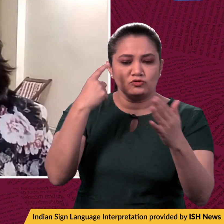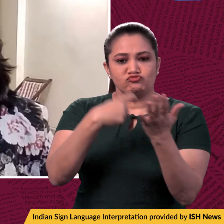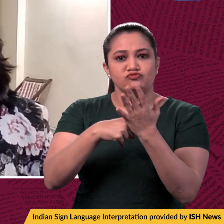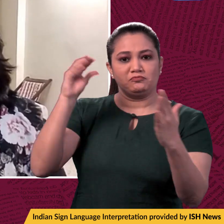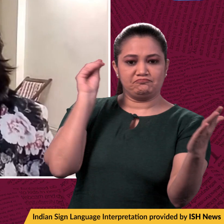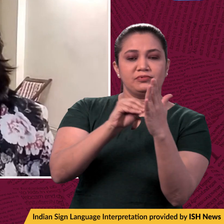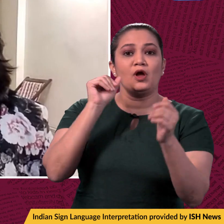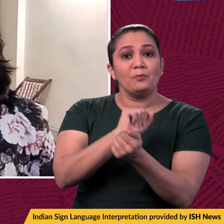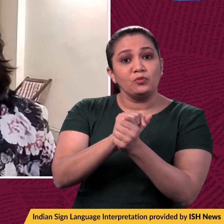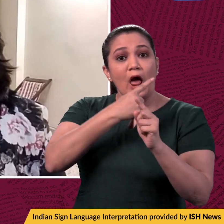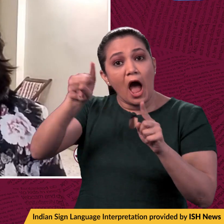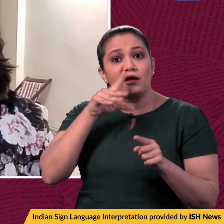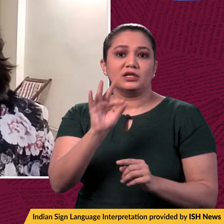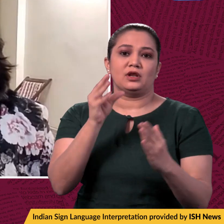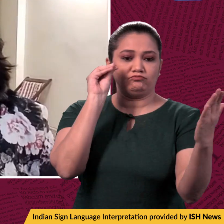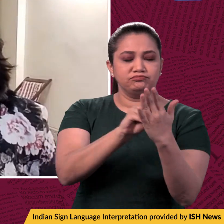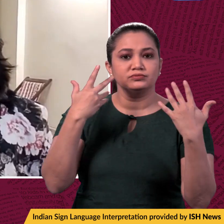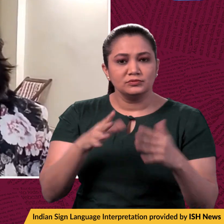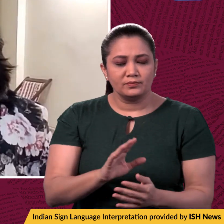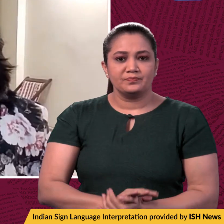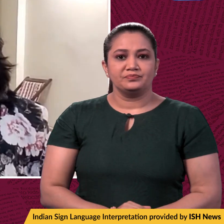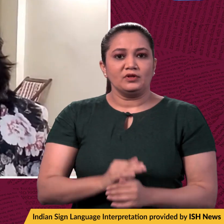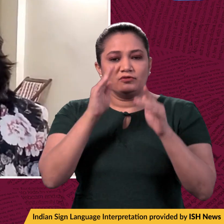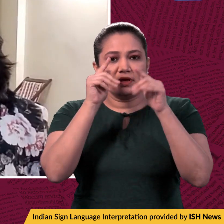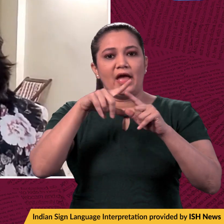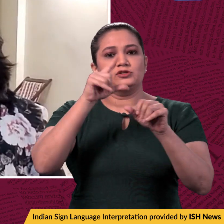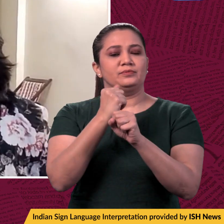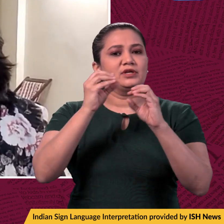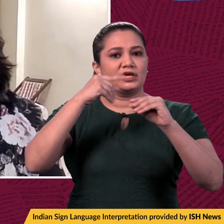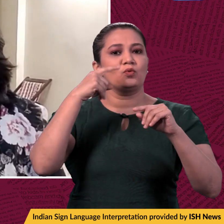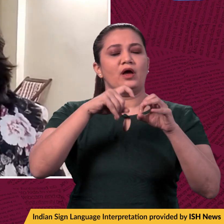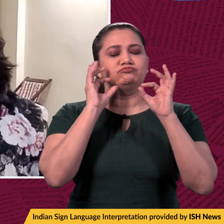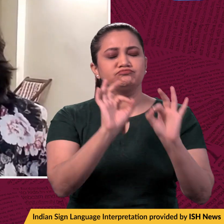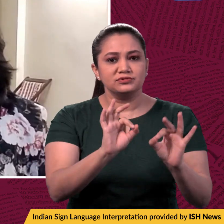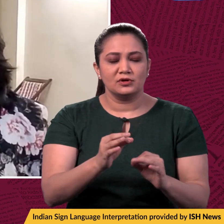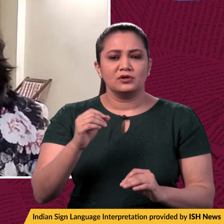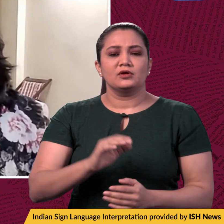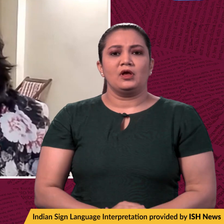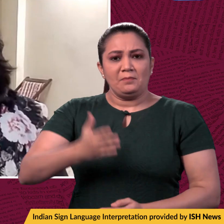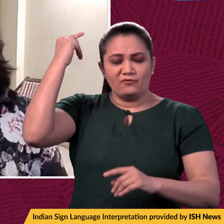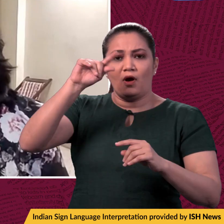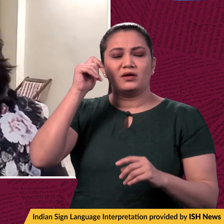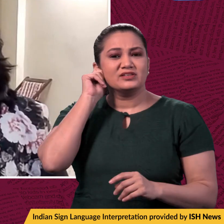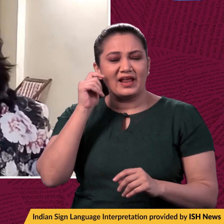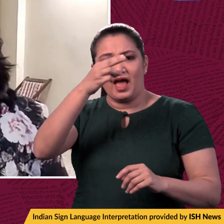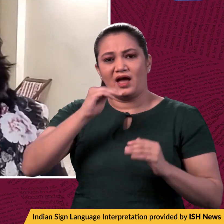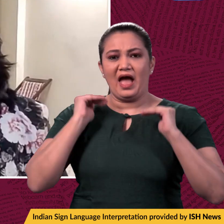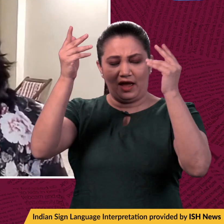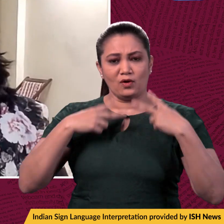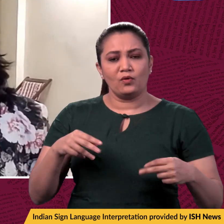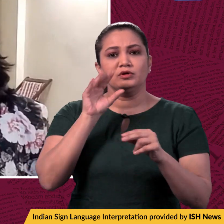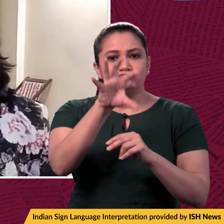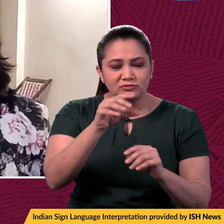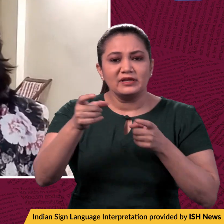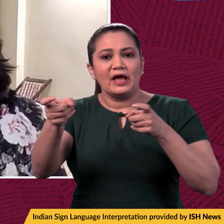enact a specific legal provision against police violence on the marginalized community. Now, this, of course, comes months after the Madras High